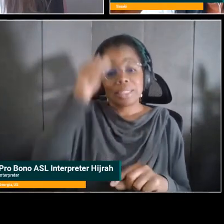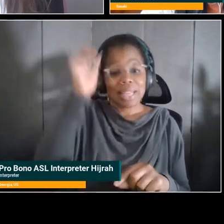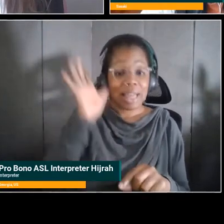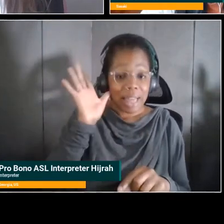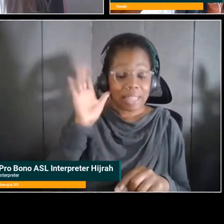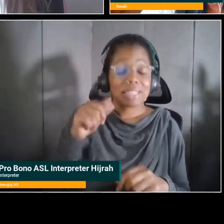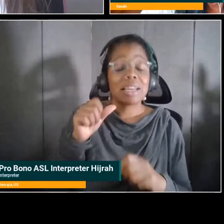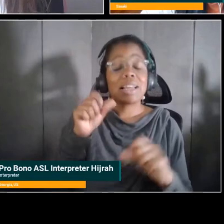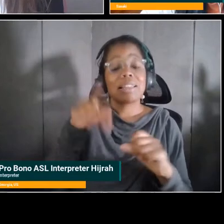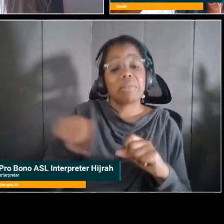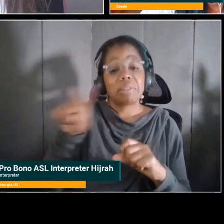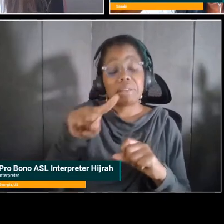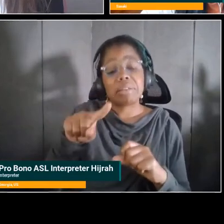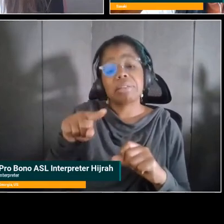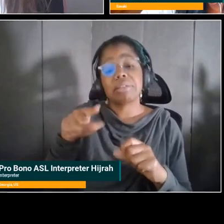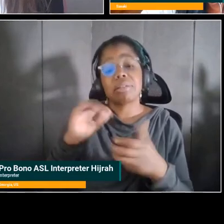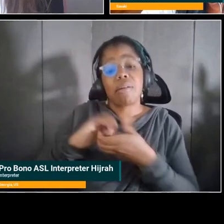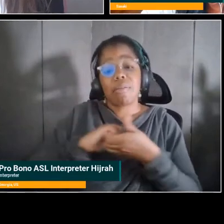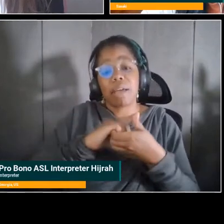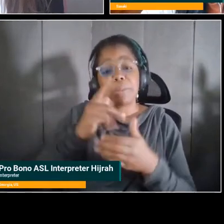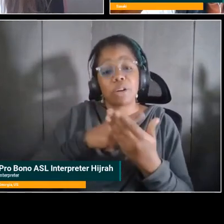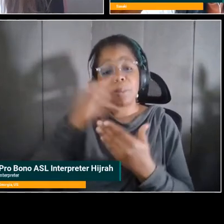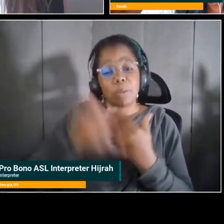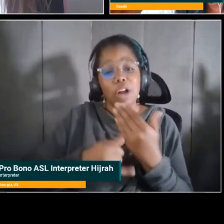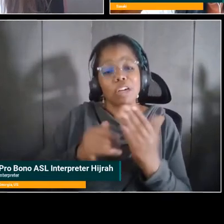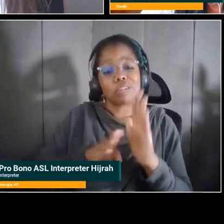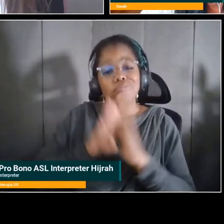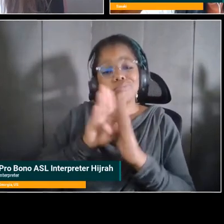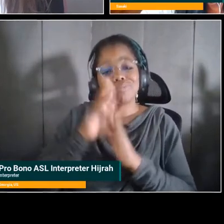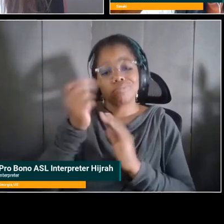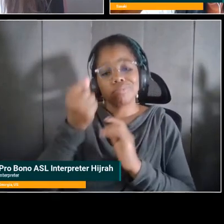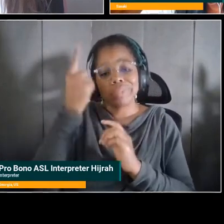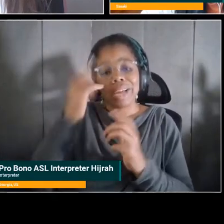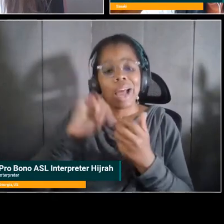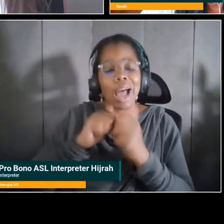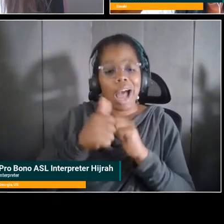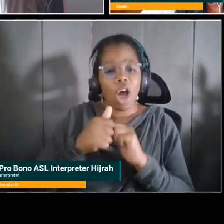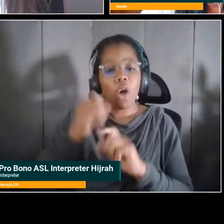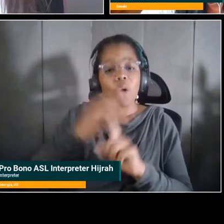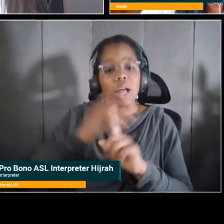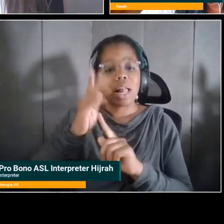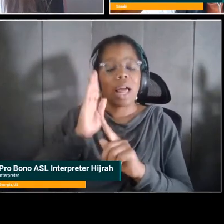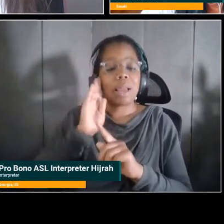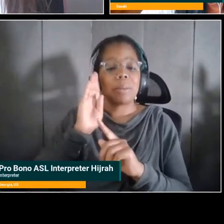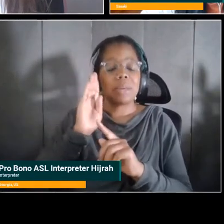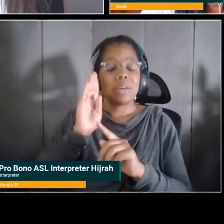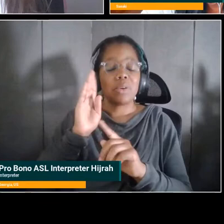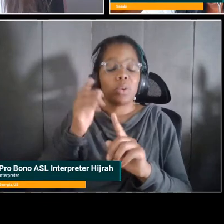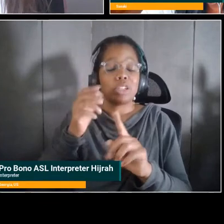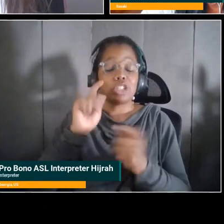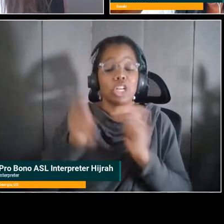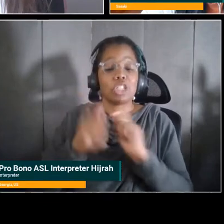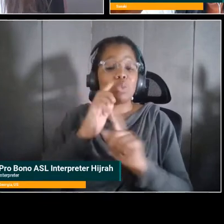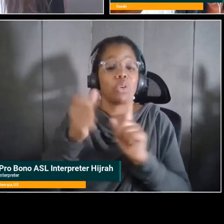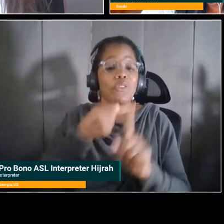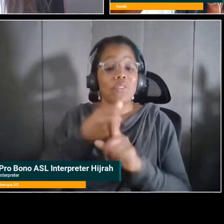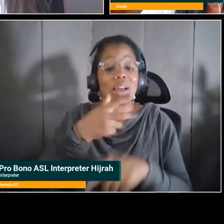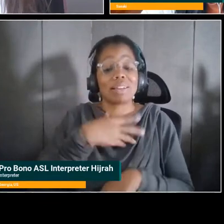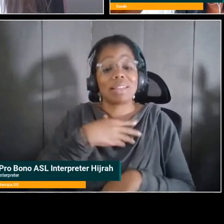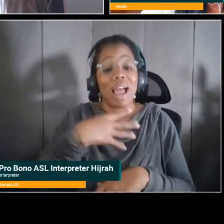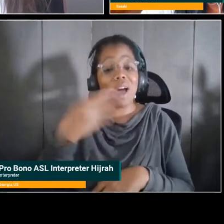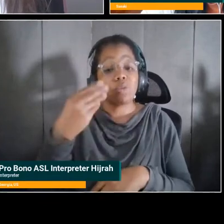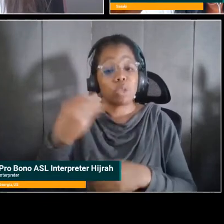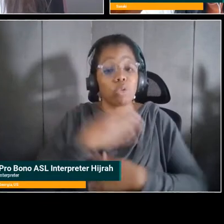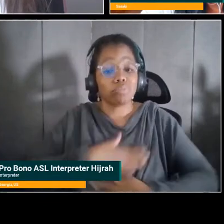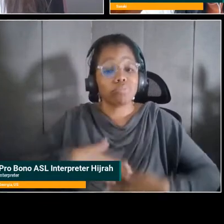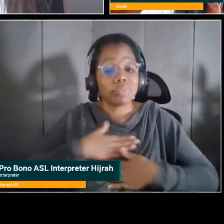projects build an understanding of how climate change is expected to affect outdoor recreation in these areas and to create